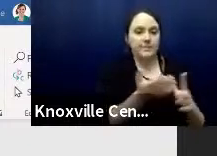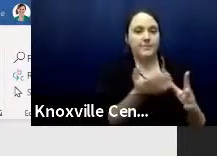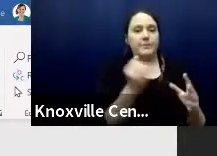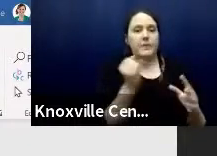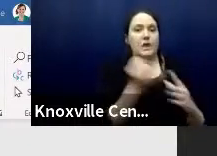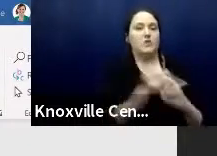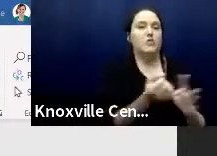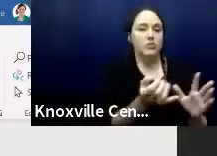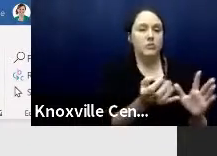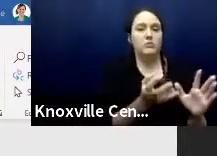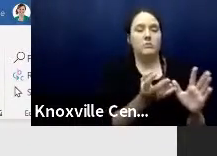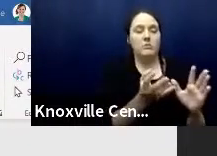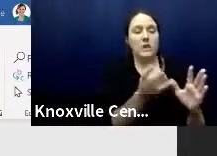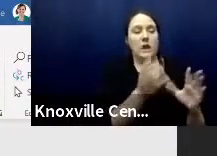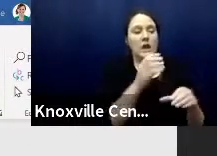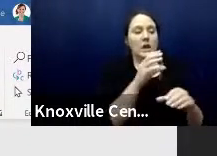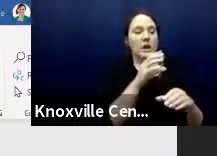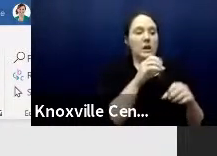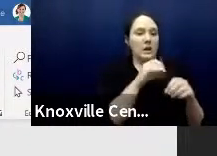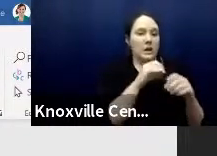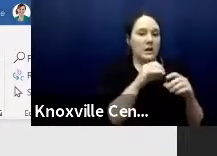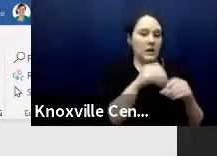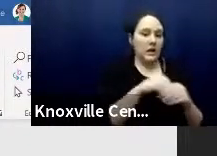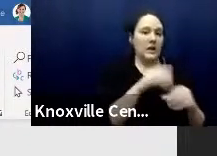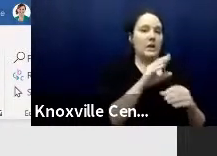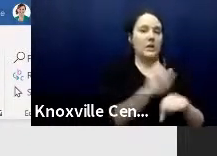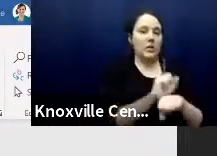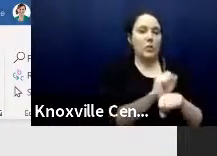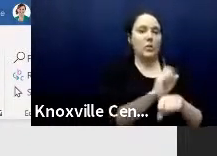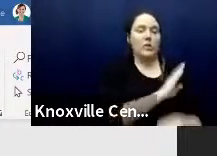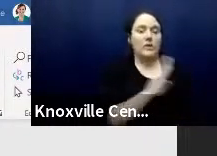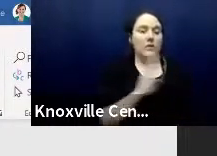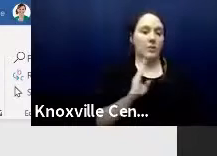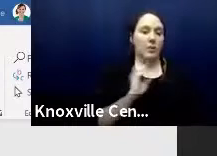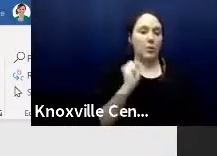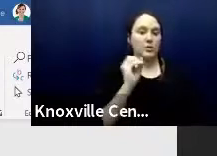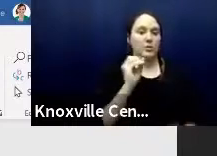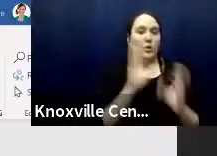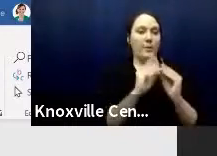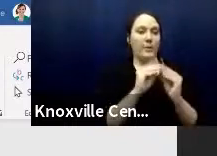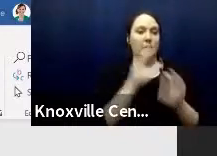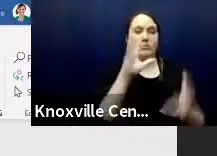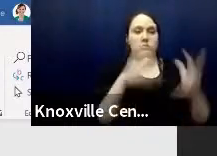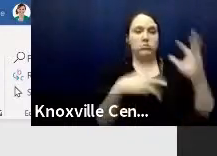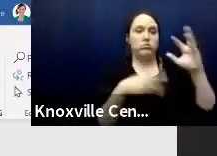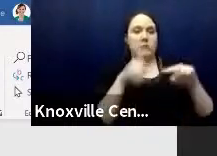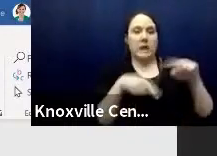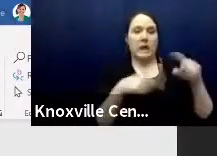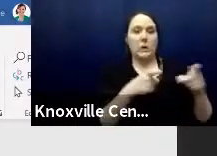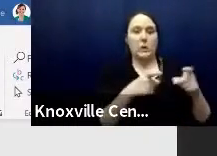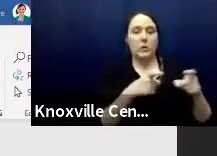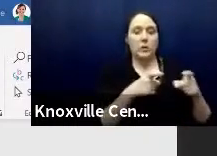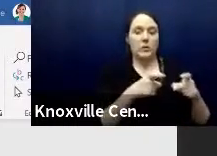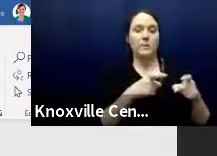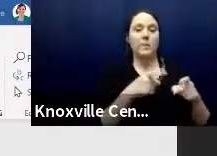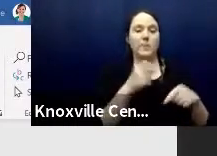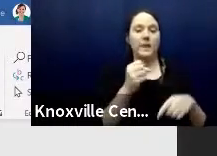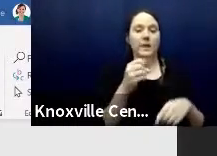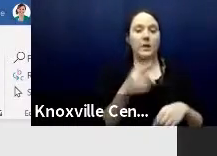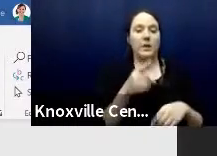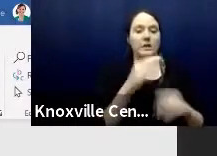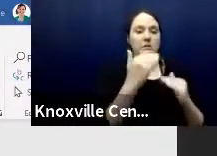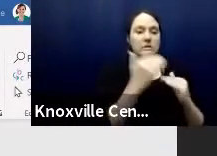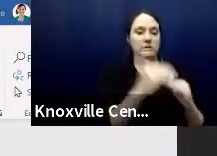could be intrusive, into the work of the board so that the meetings get out of hand. So this is where we have it limited for